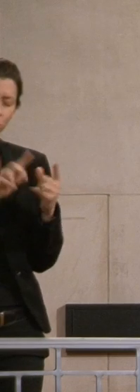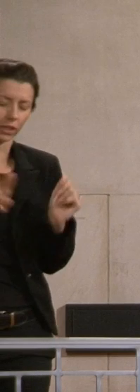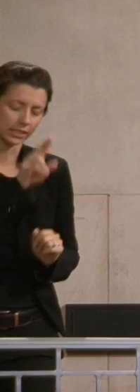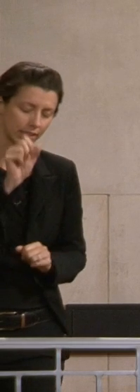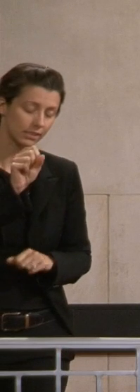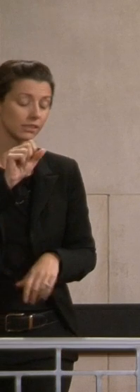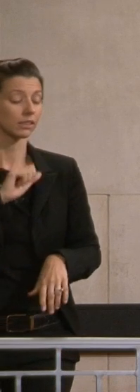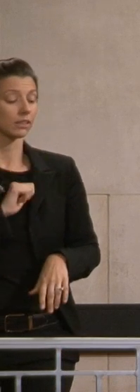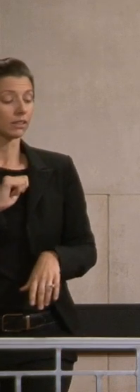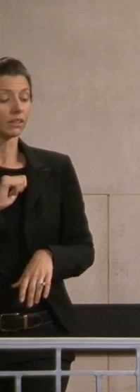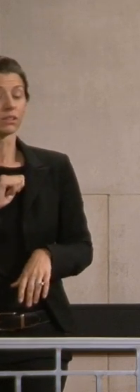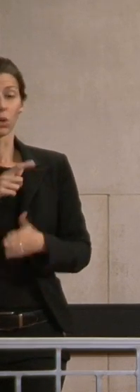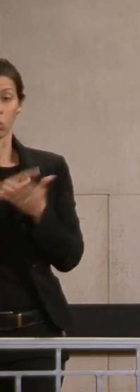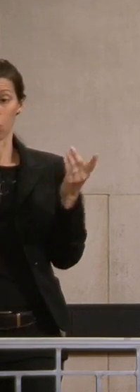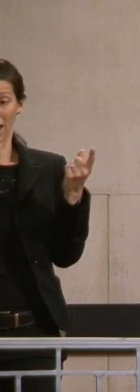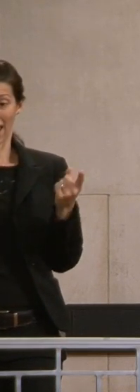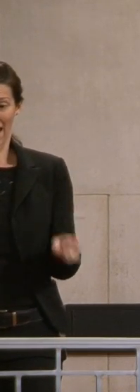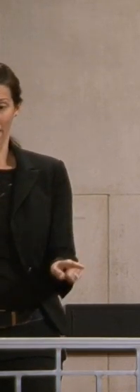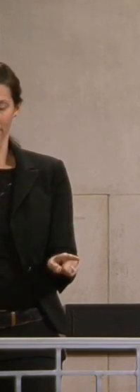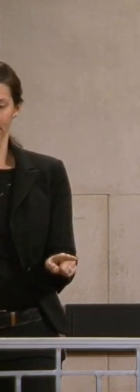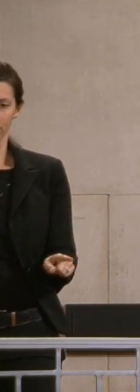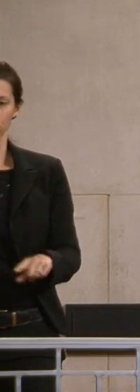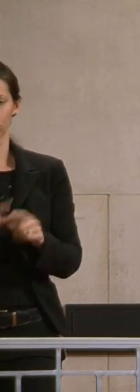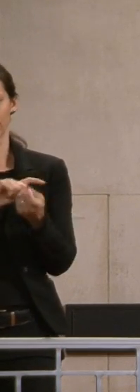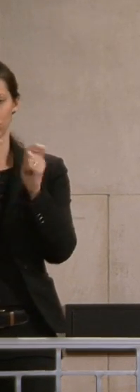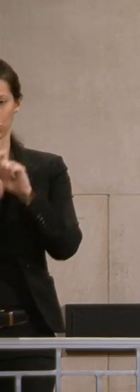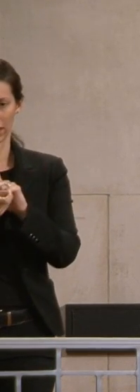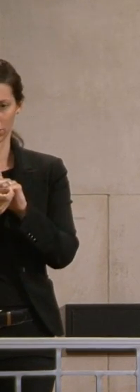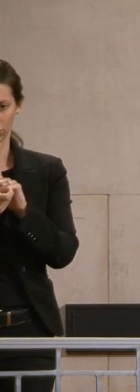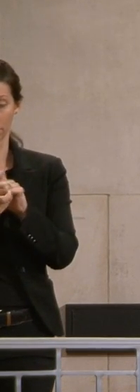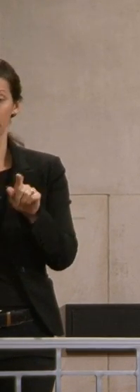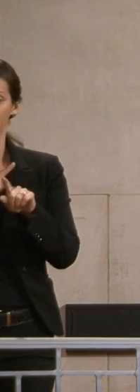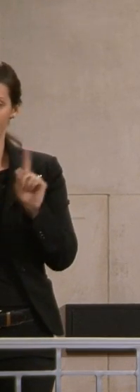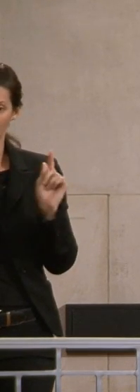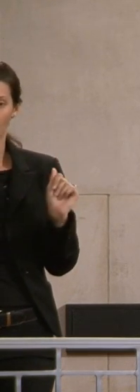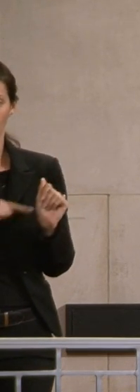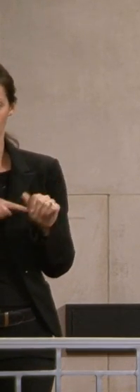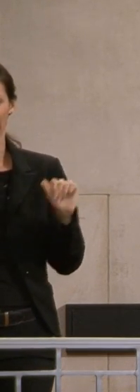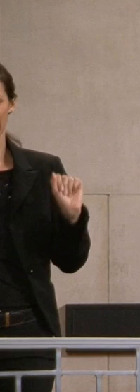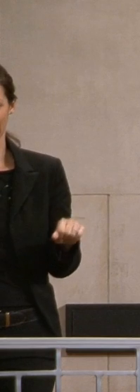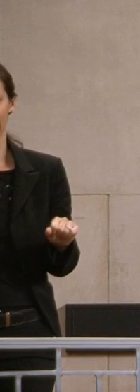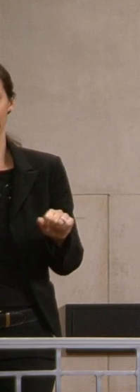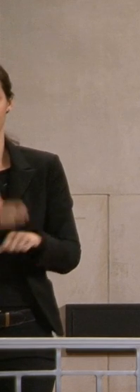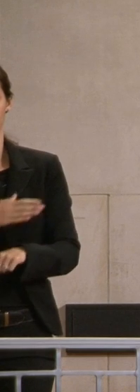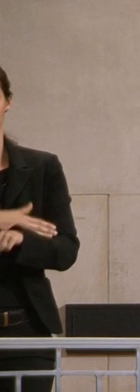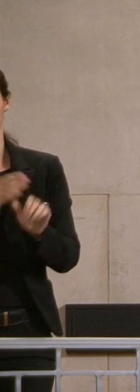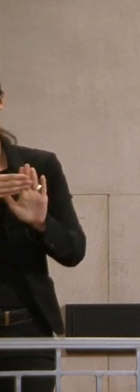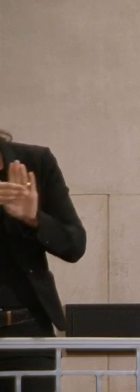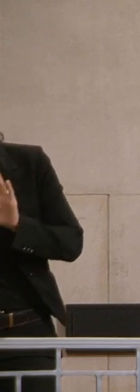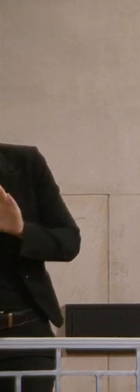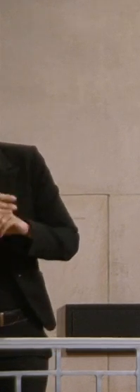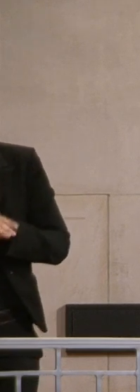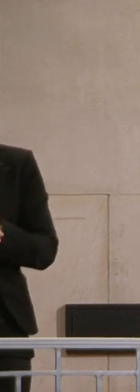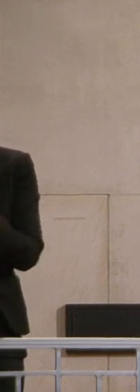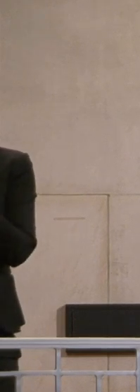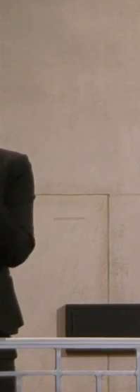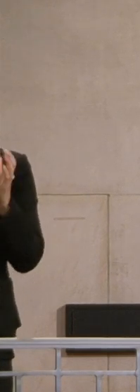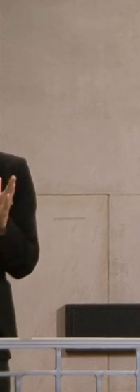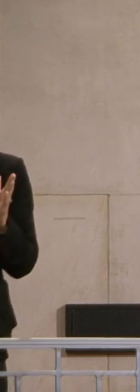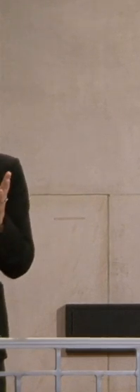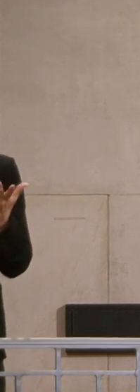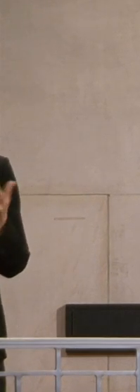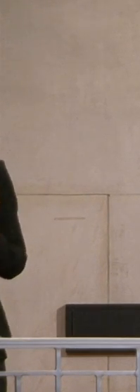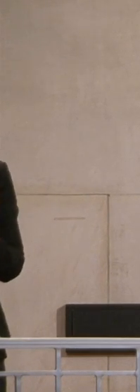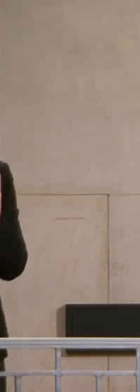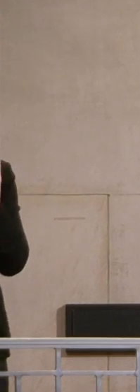a reminder that what has been done cannot be undone, but we can do right in the present. And advocates, including attorneys